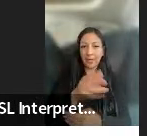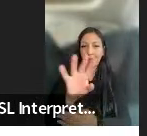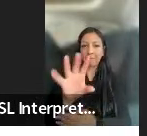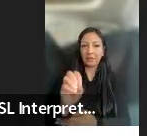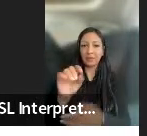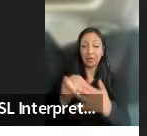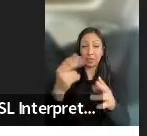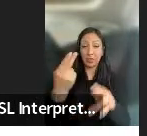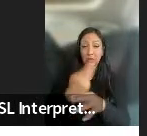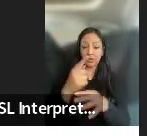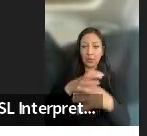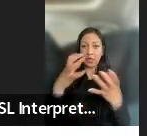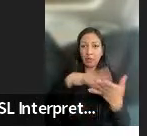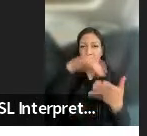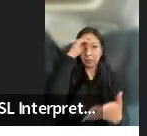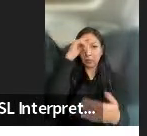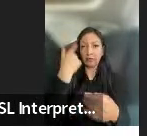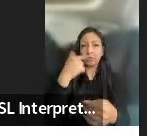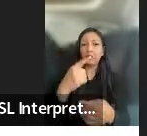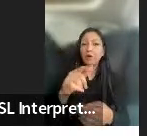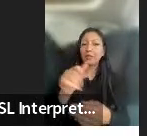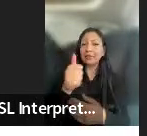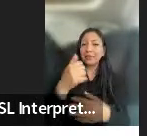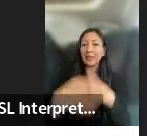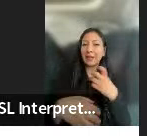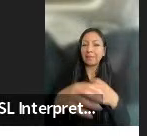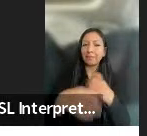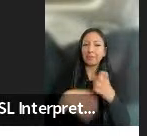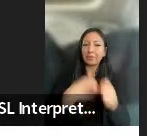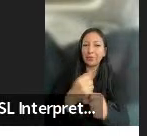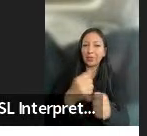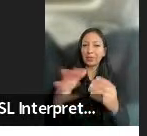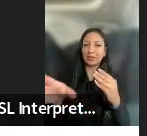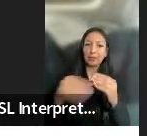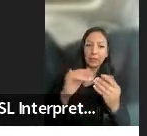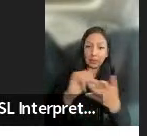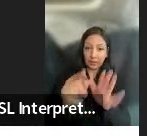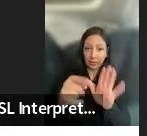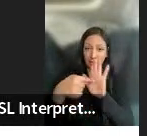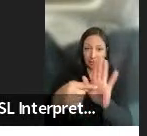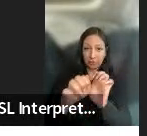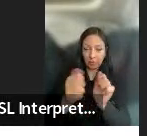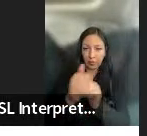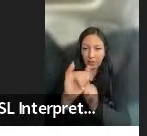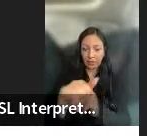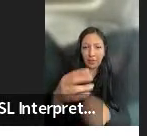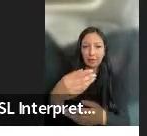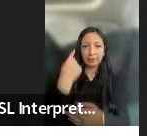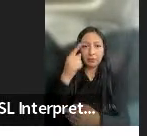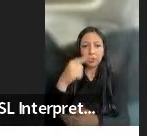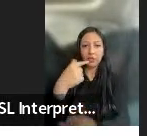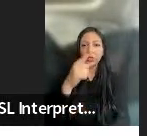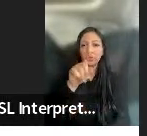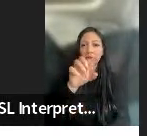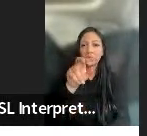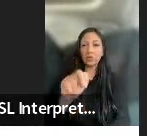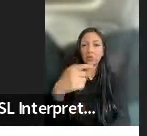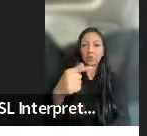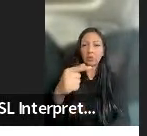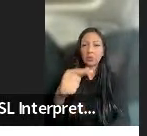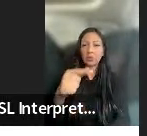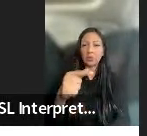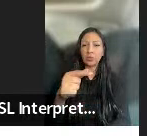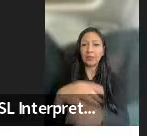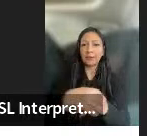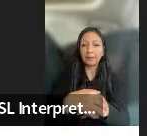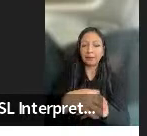using Zone Green over the last 10 plus years, exemplified here with this image of the Zone Greener report from the Urban Green